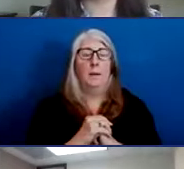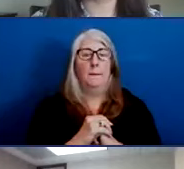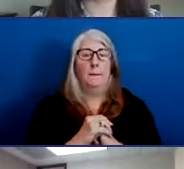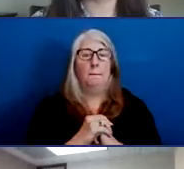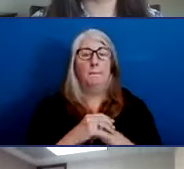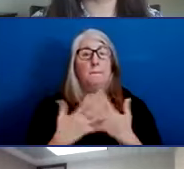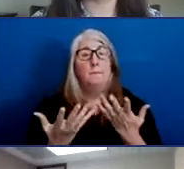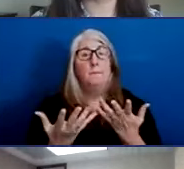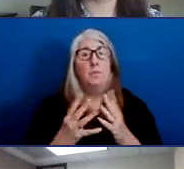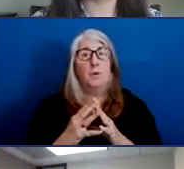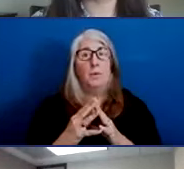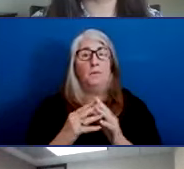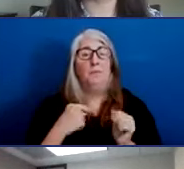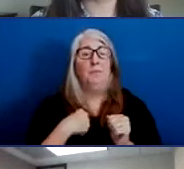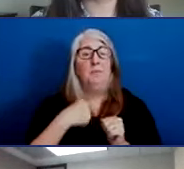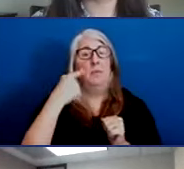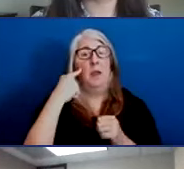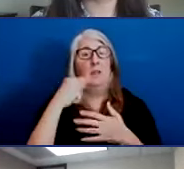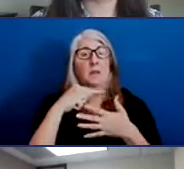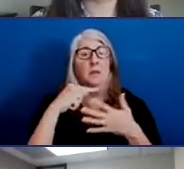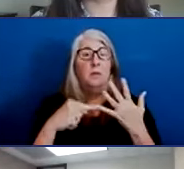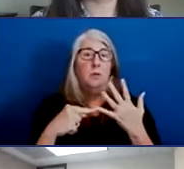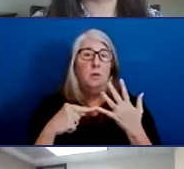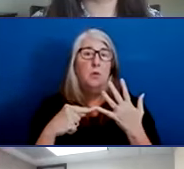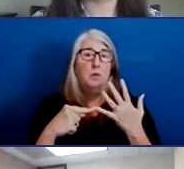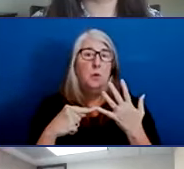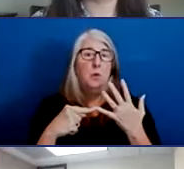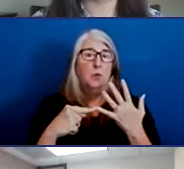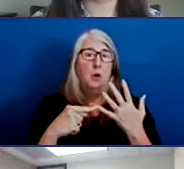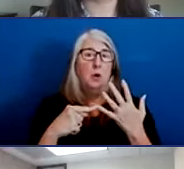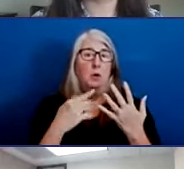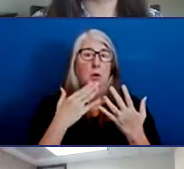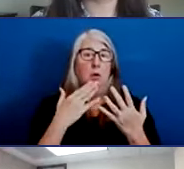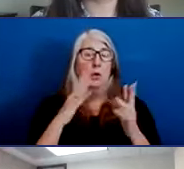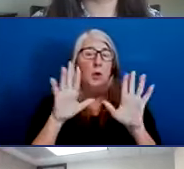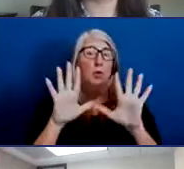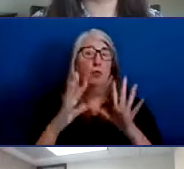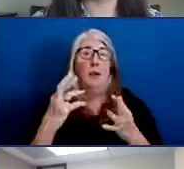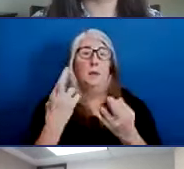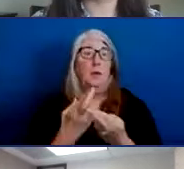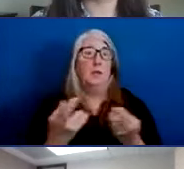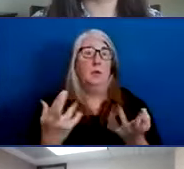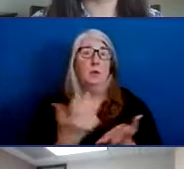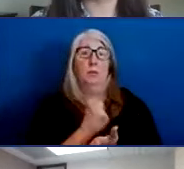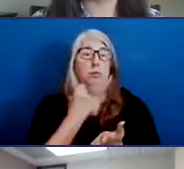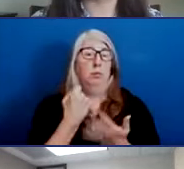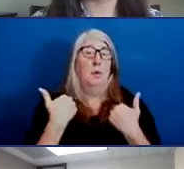So I think those are excellent opportunities that we have to do something similar.